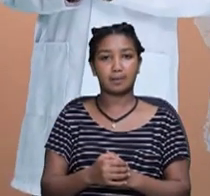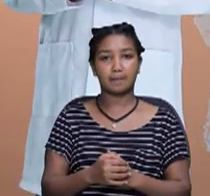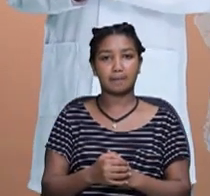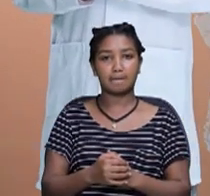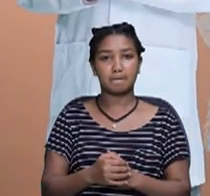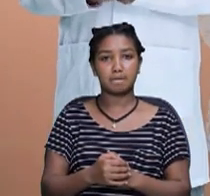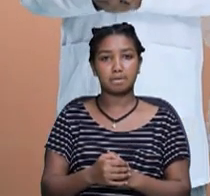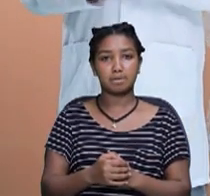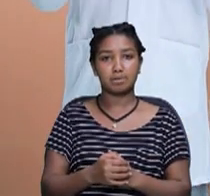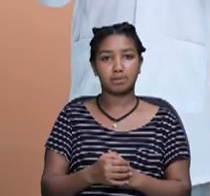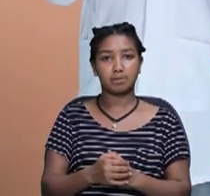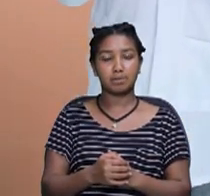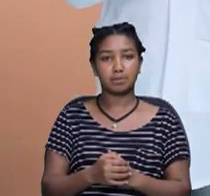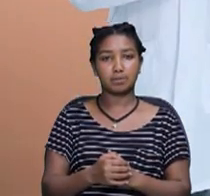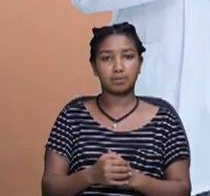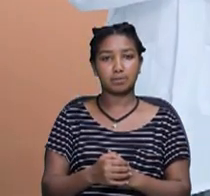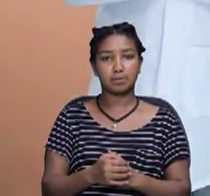are